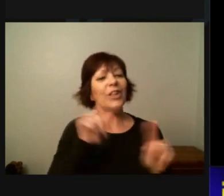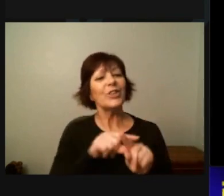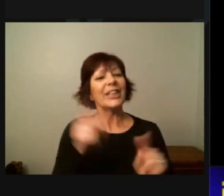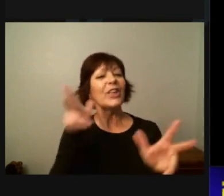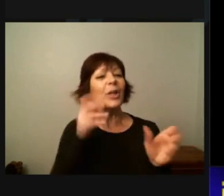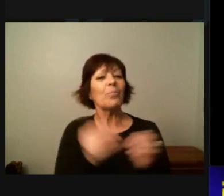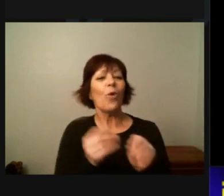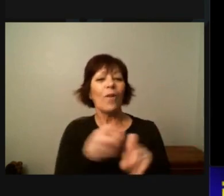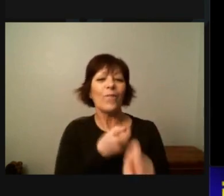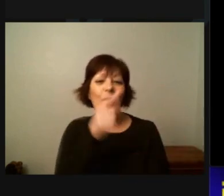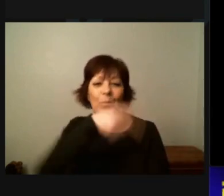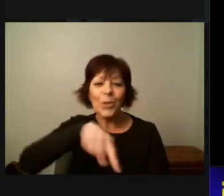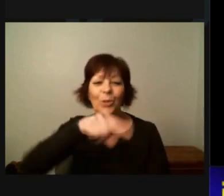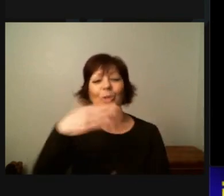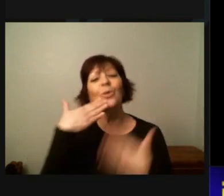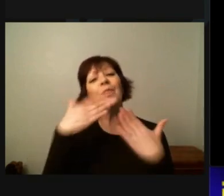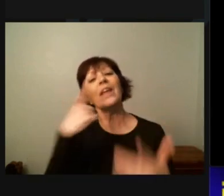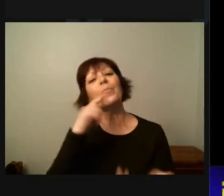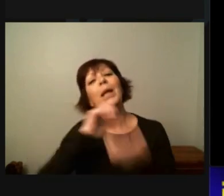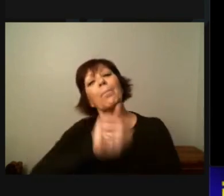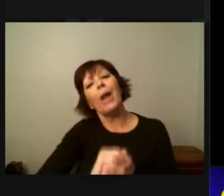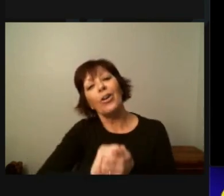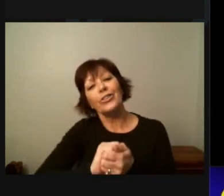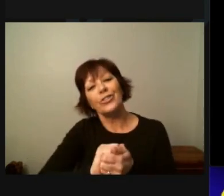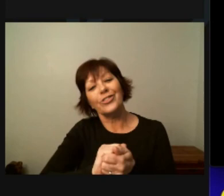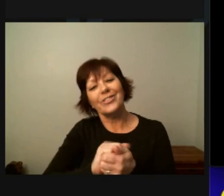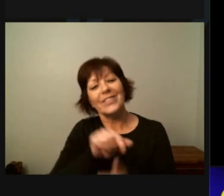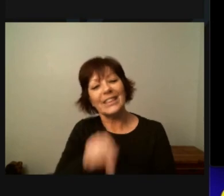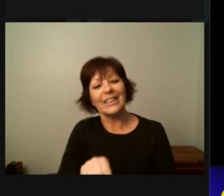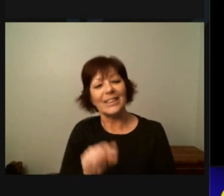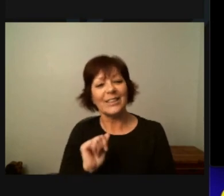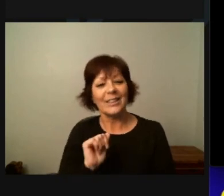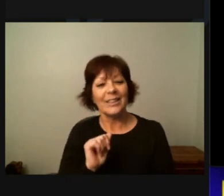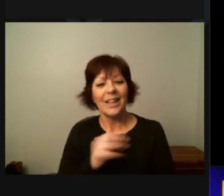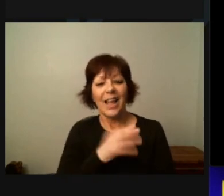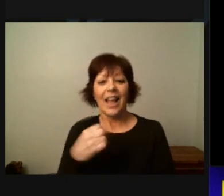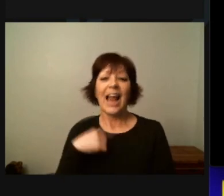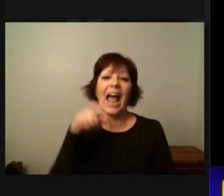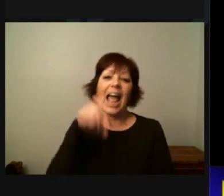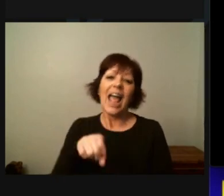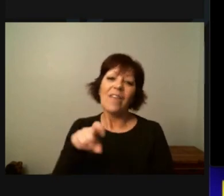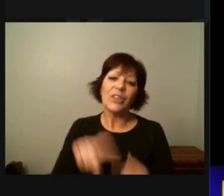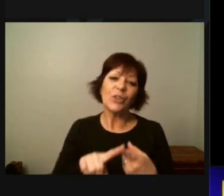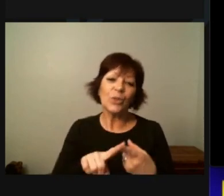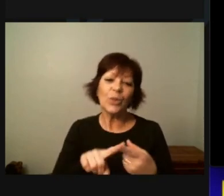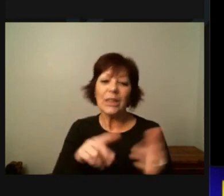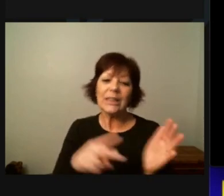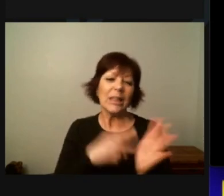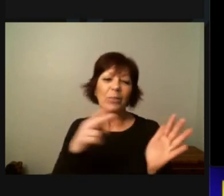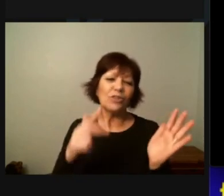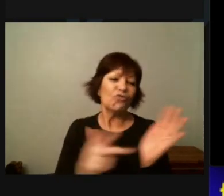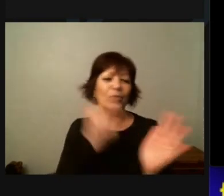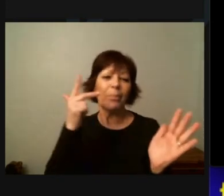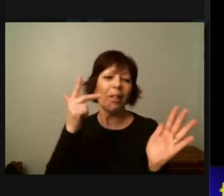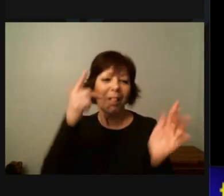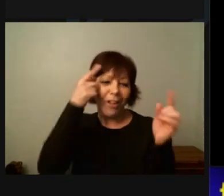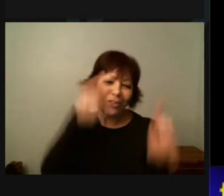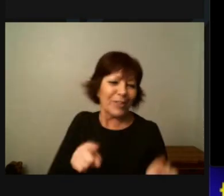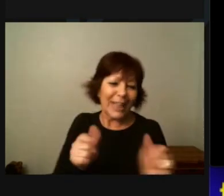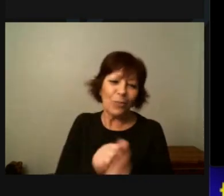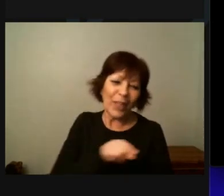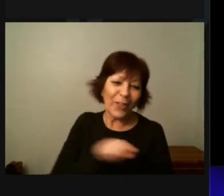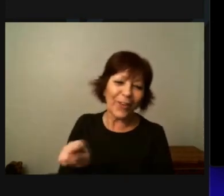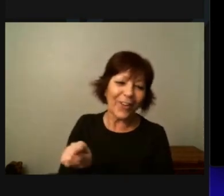you for being partners in this endeavor. And I have to double and triple agree with Patti